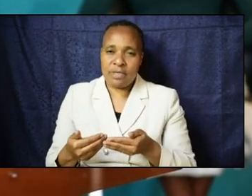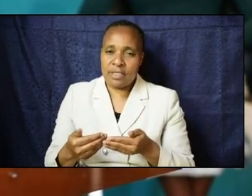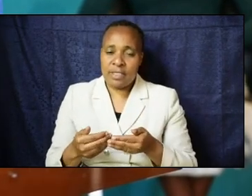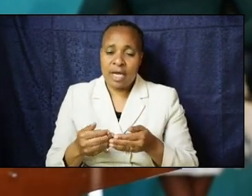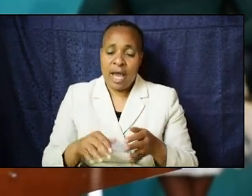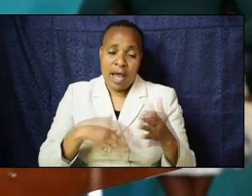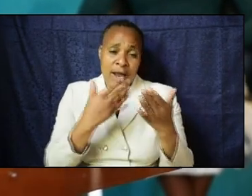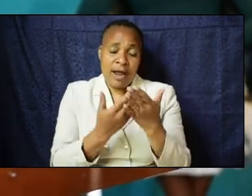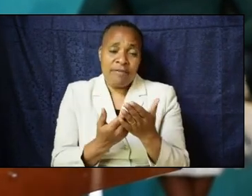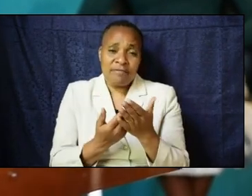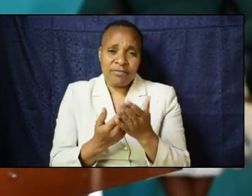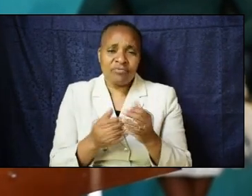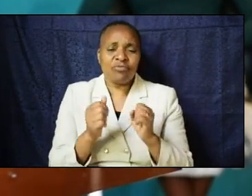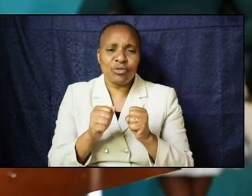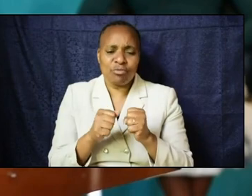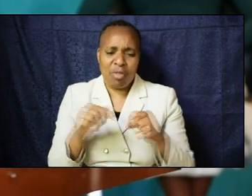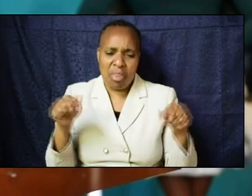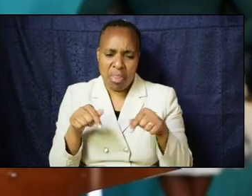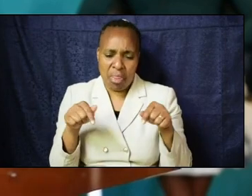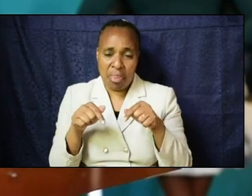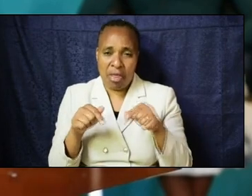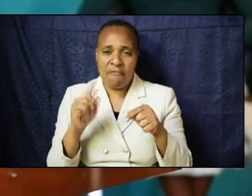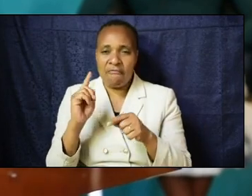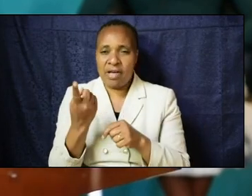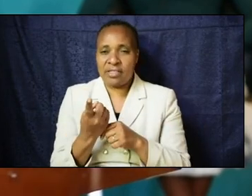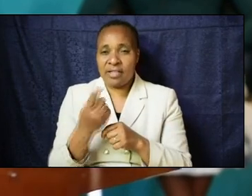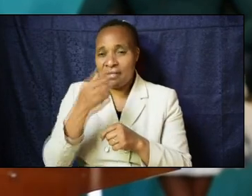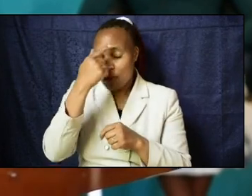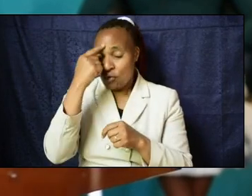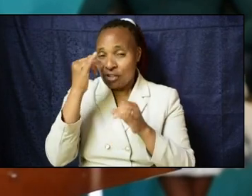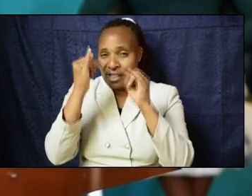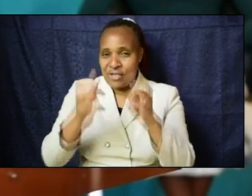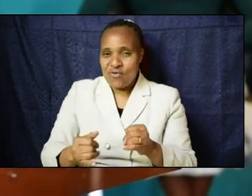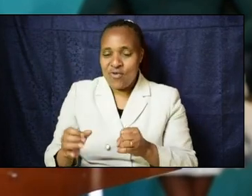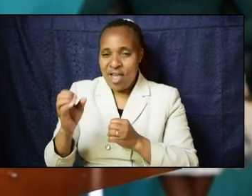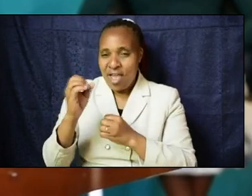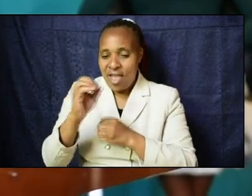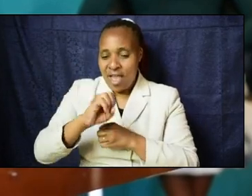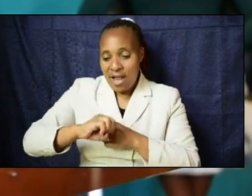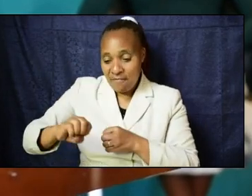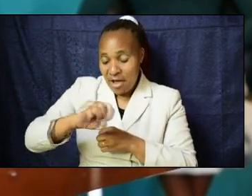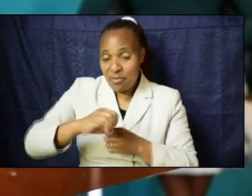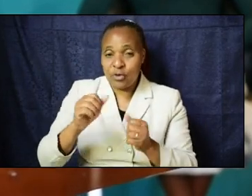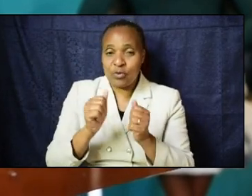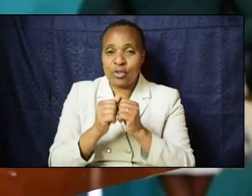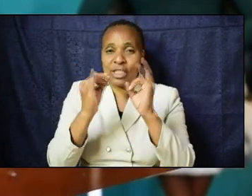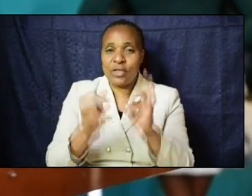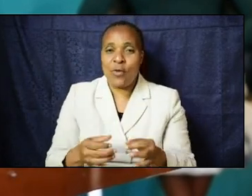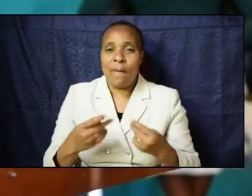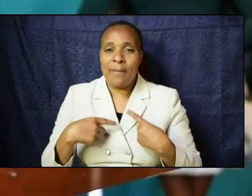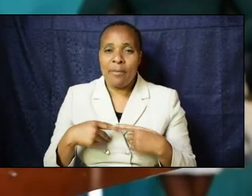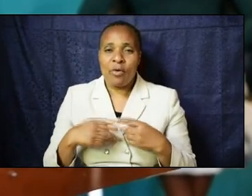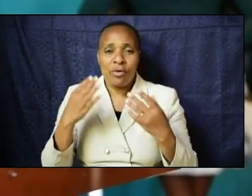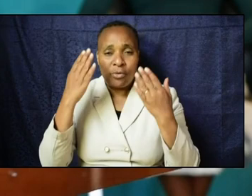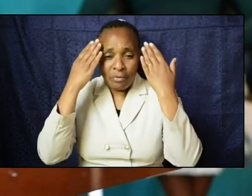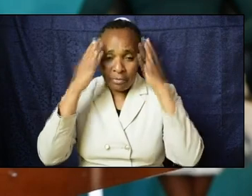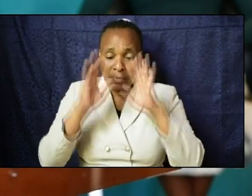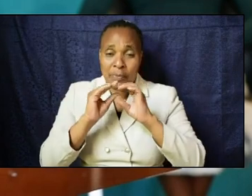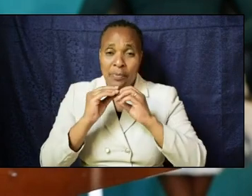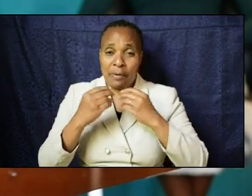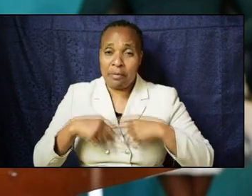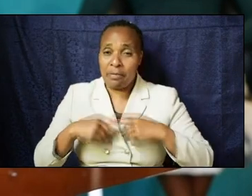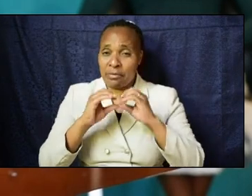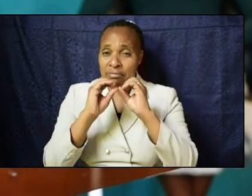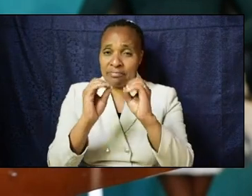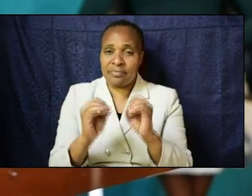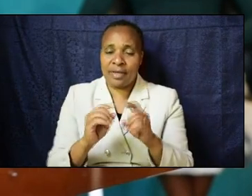arrived, she was nervous and scared at first because it was a new environment and a new people, and she didn't really know anyone yet.